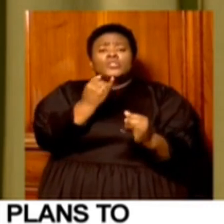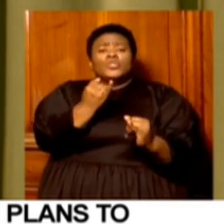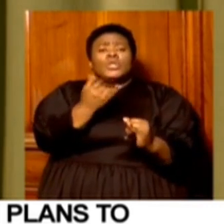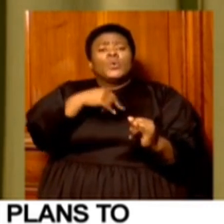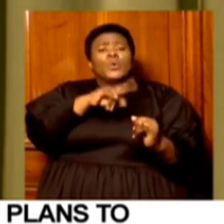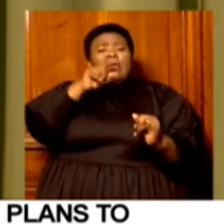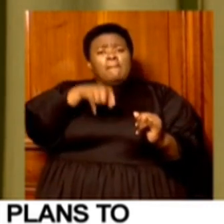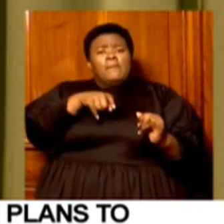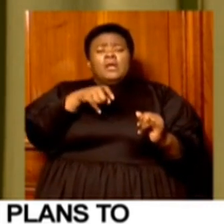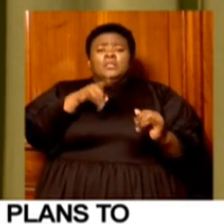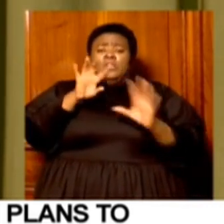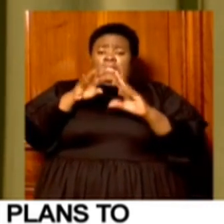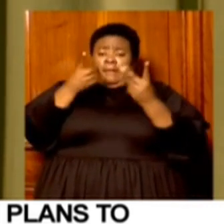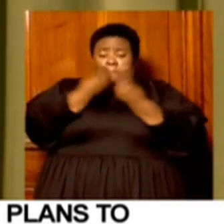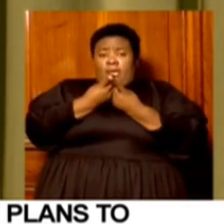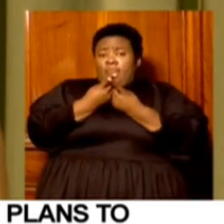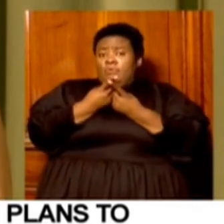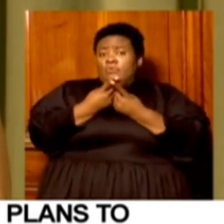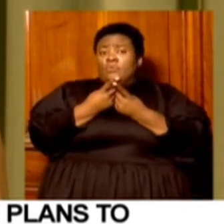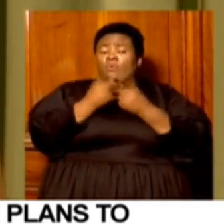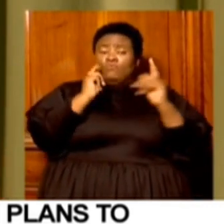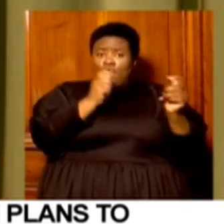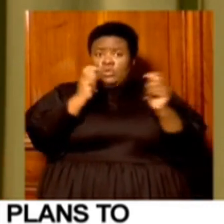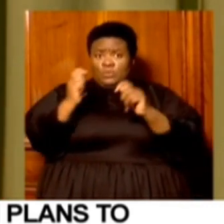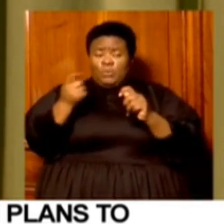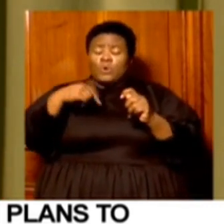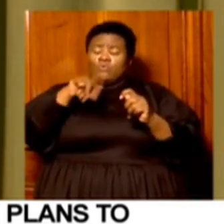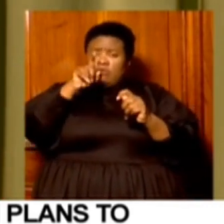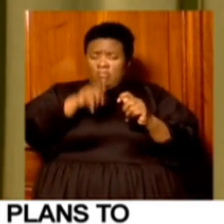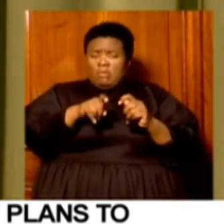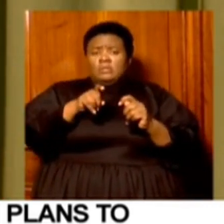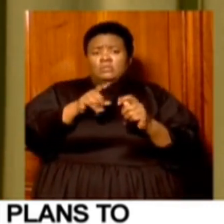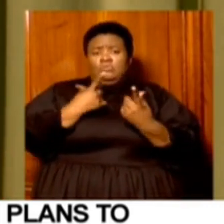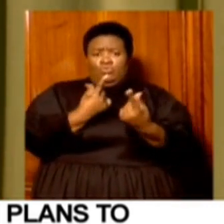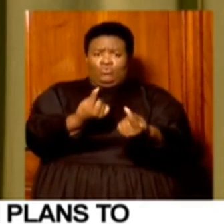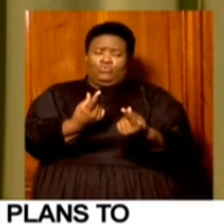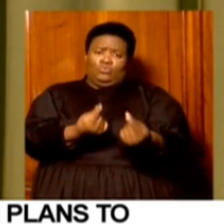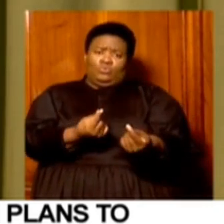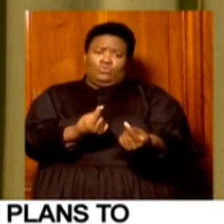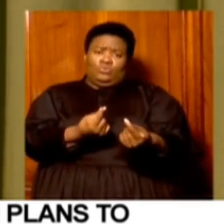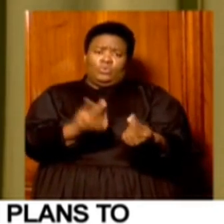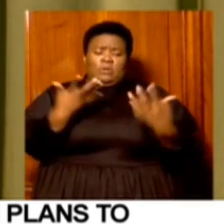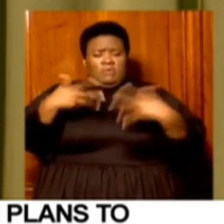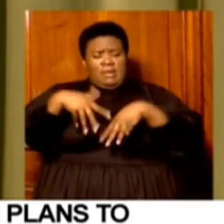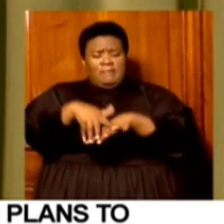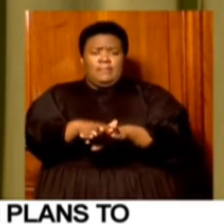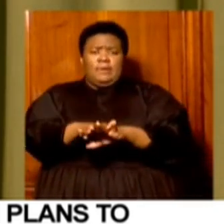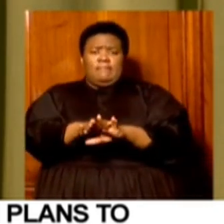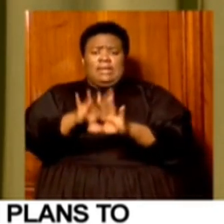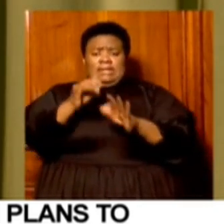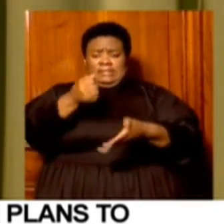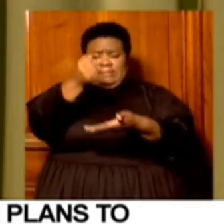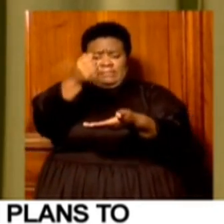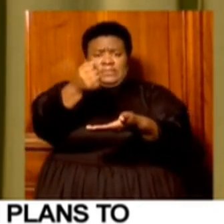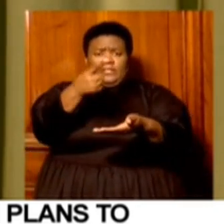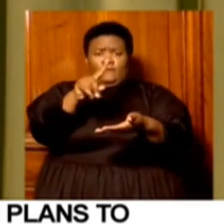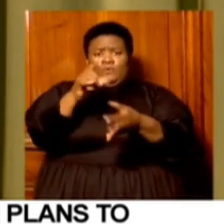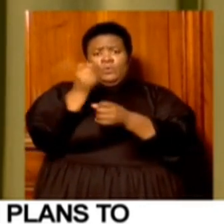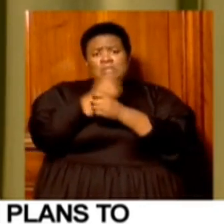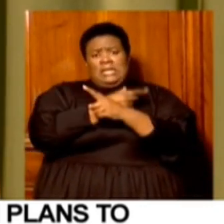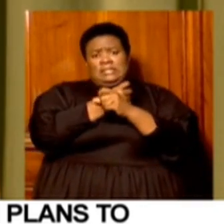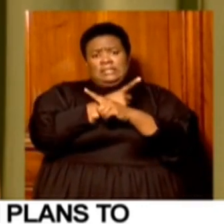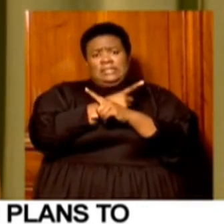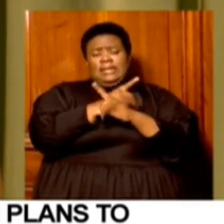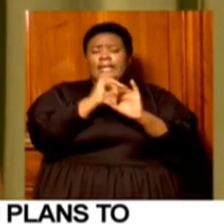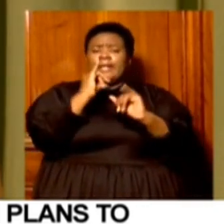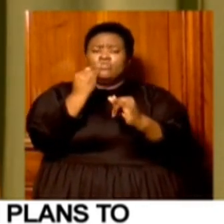go to Parliament, agree with everybody, and then implement this subsidy for the taxi industry. It is something